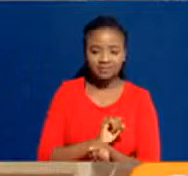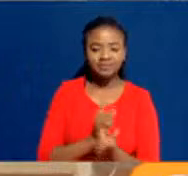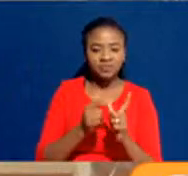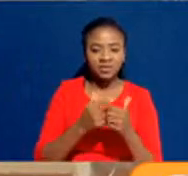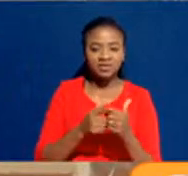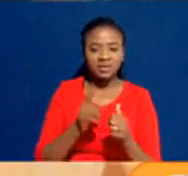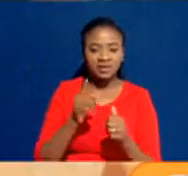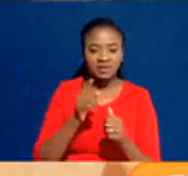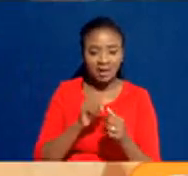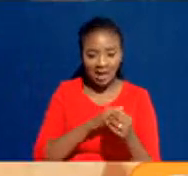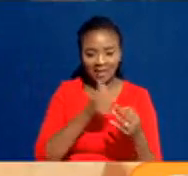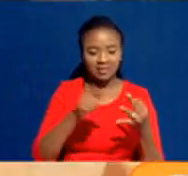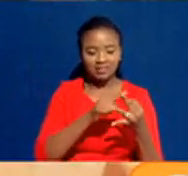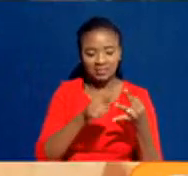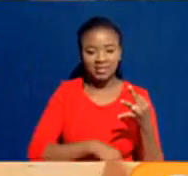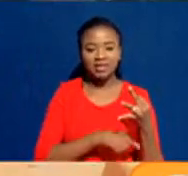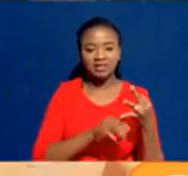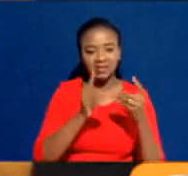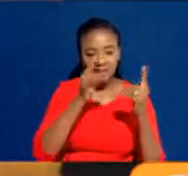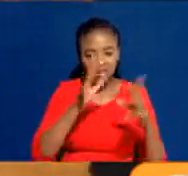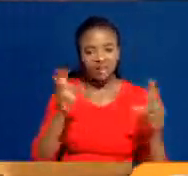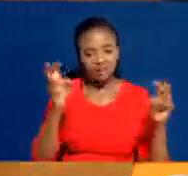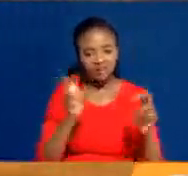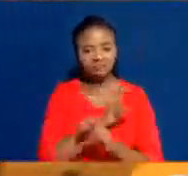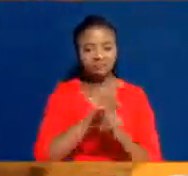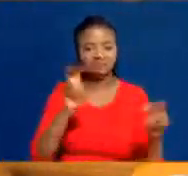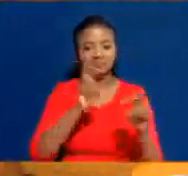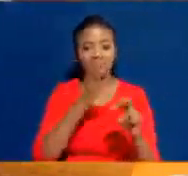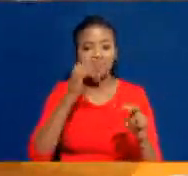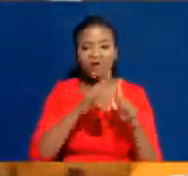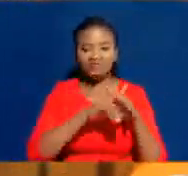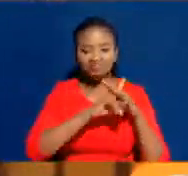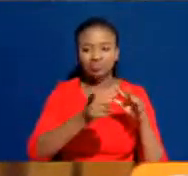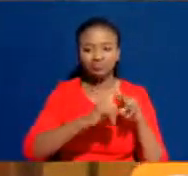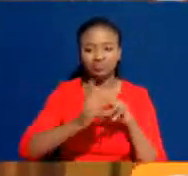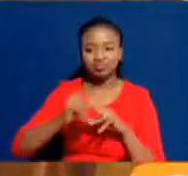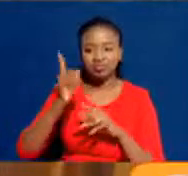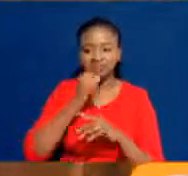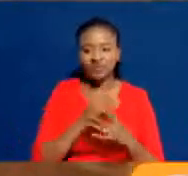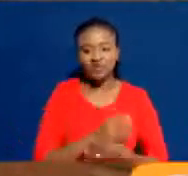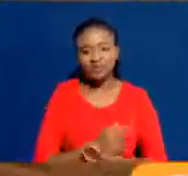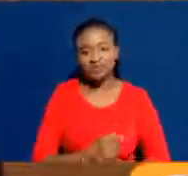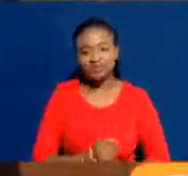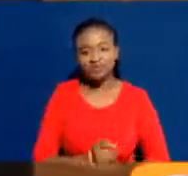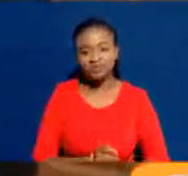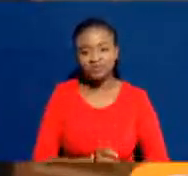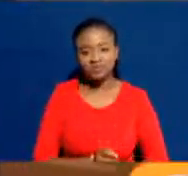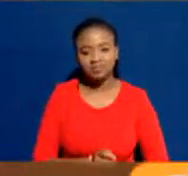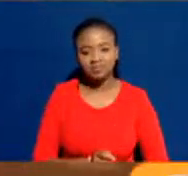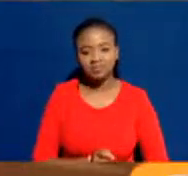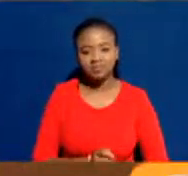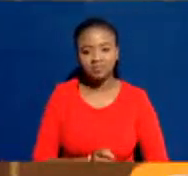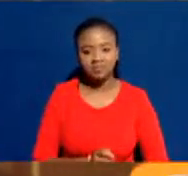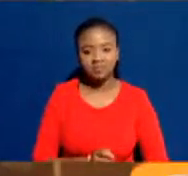the remaining three directors who have been on the run has been issued by the courts.